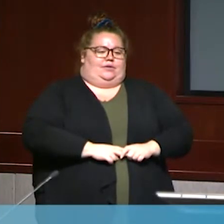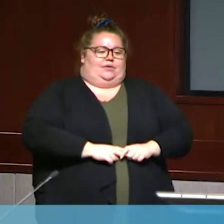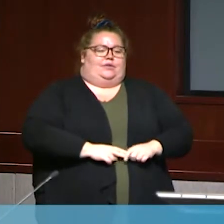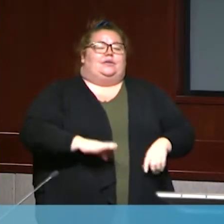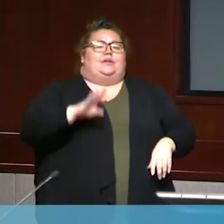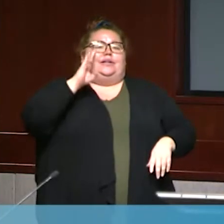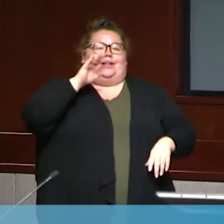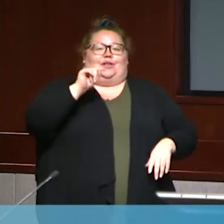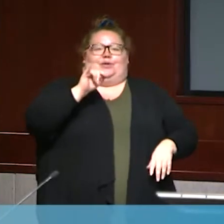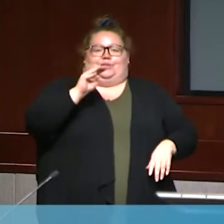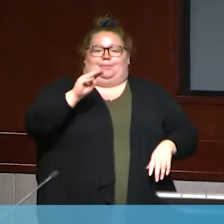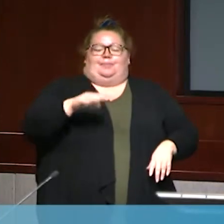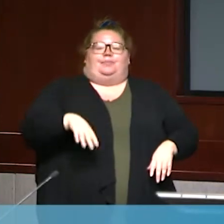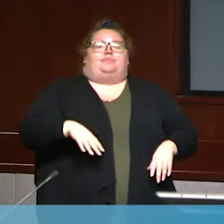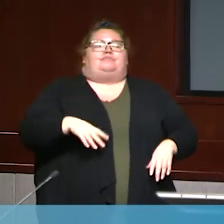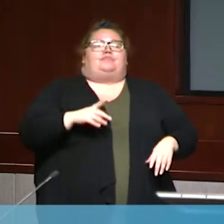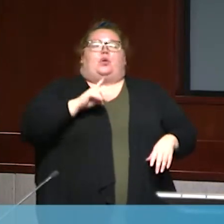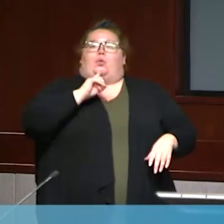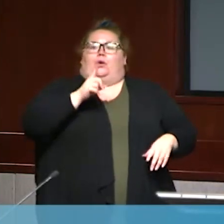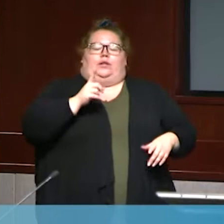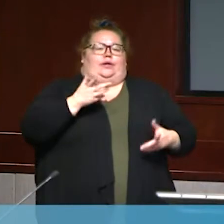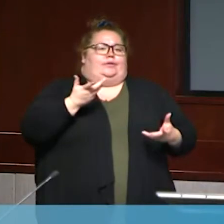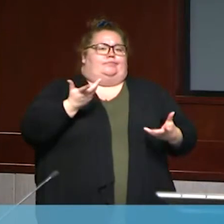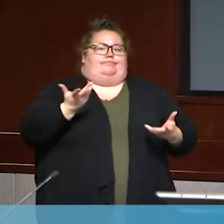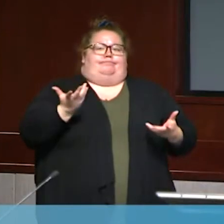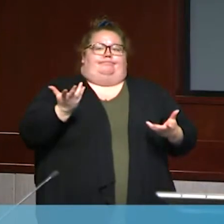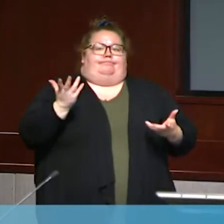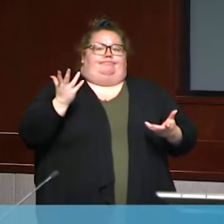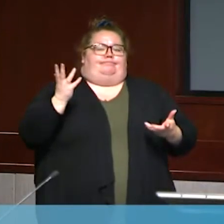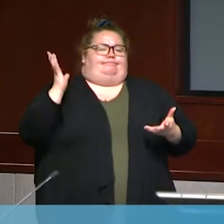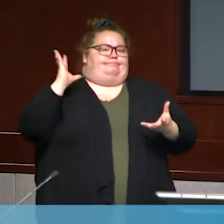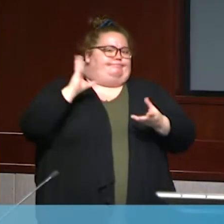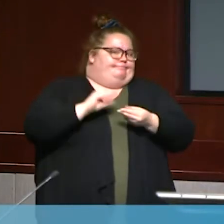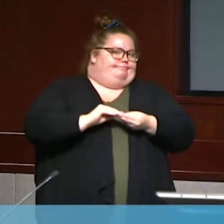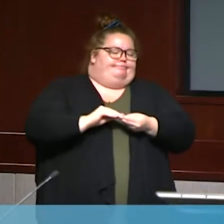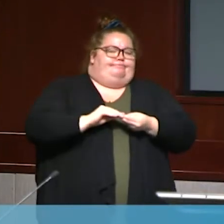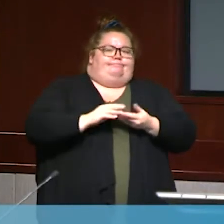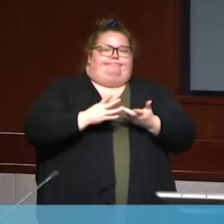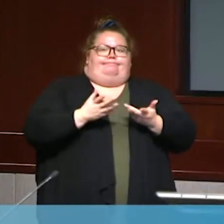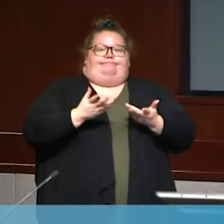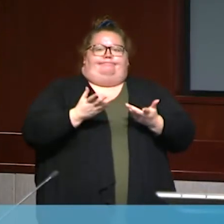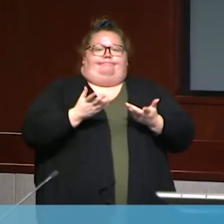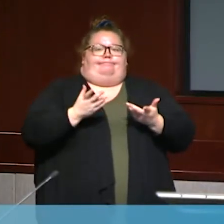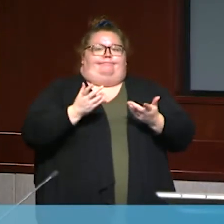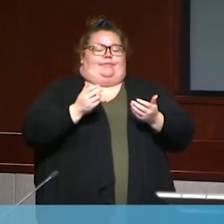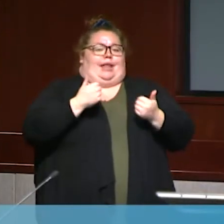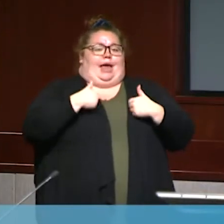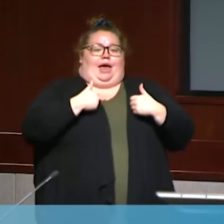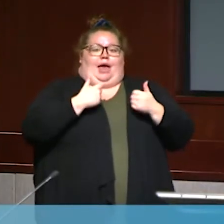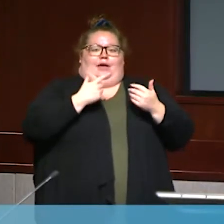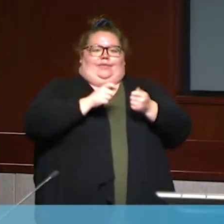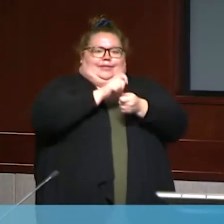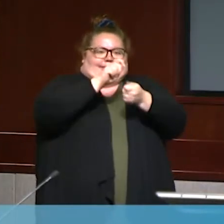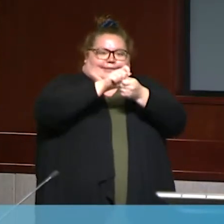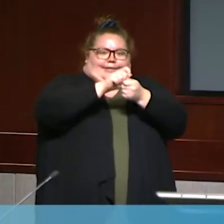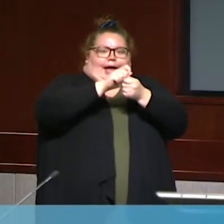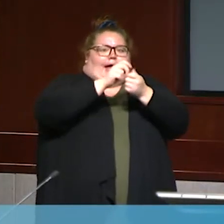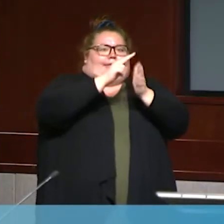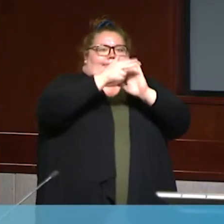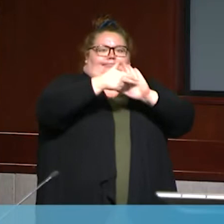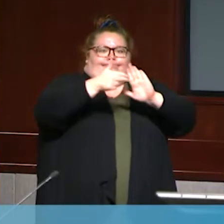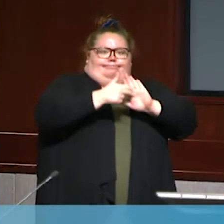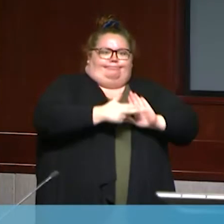Hi, Tim. Overall, we haven't been publishing on a daily basis our case status of patients in the